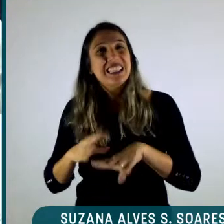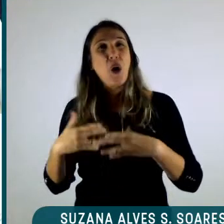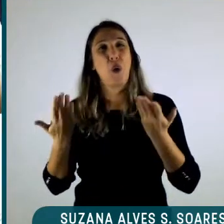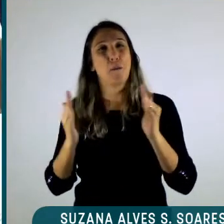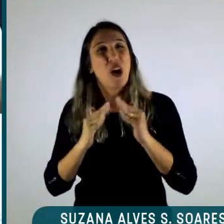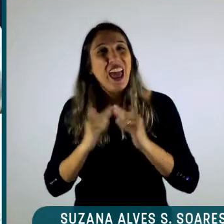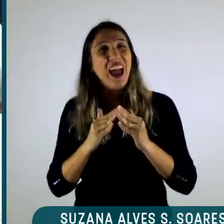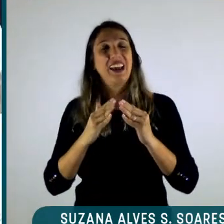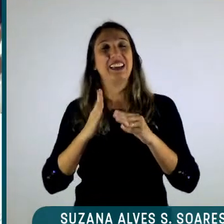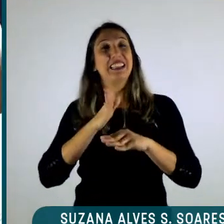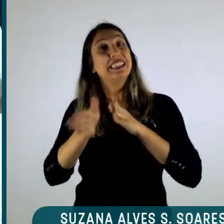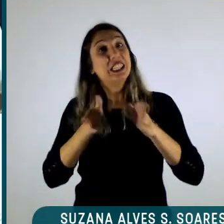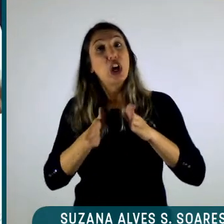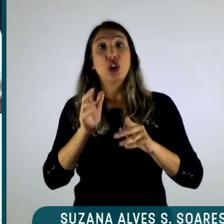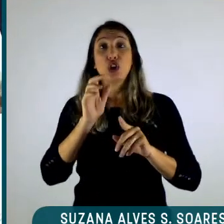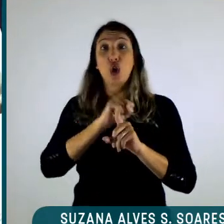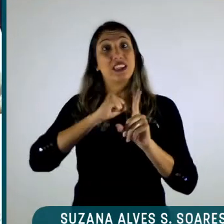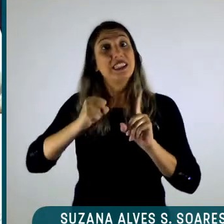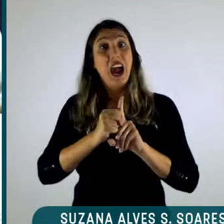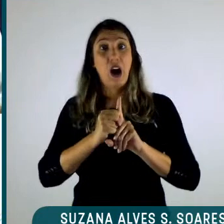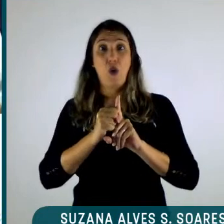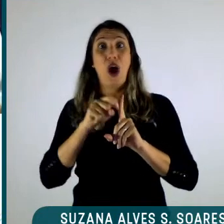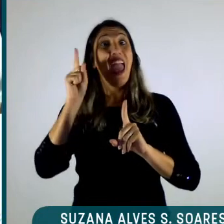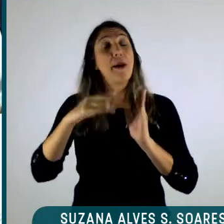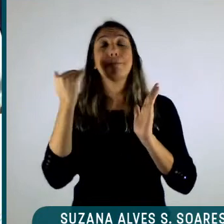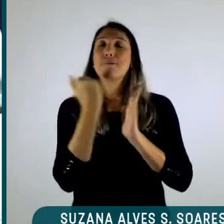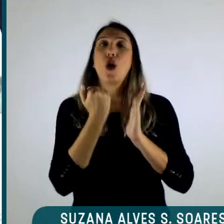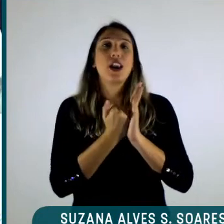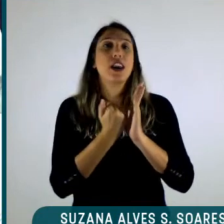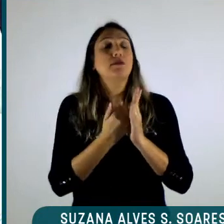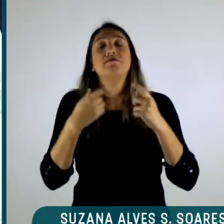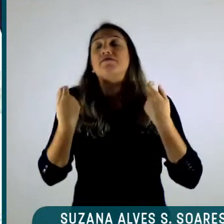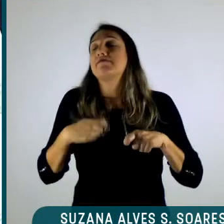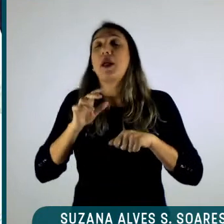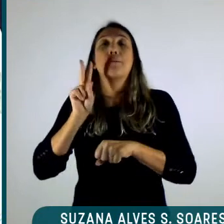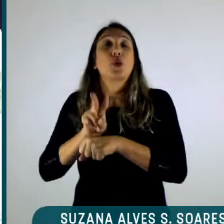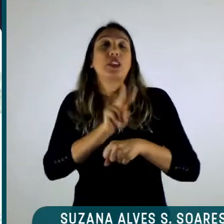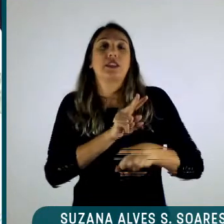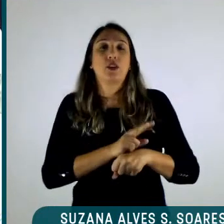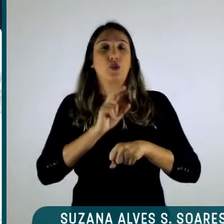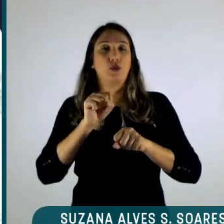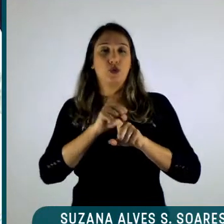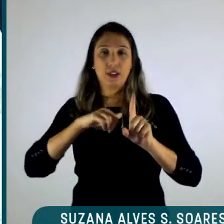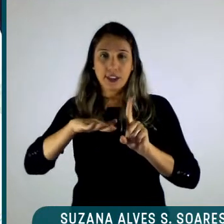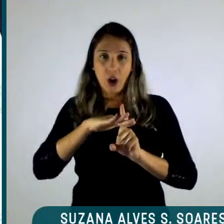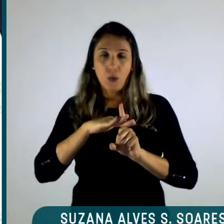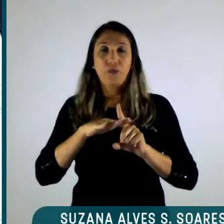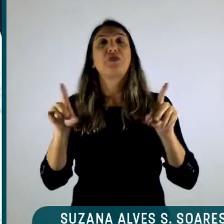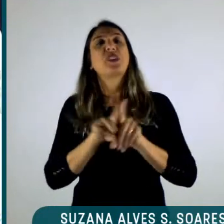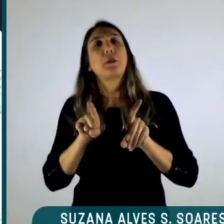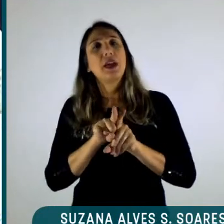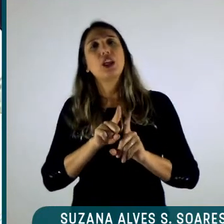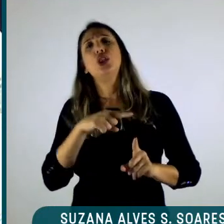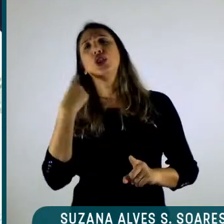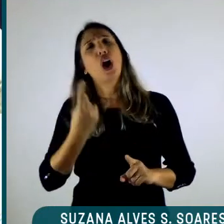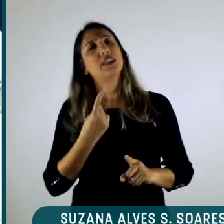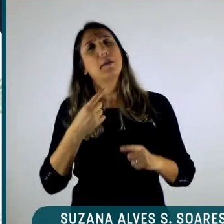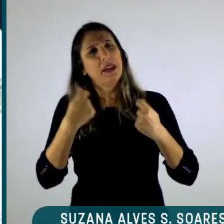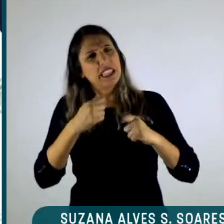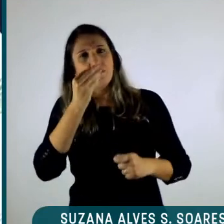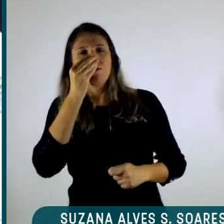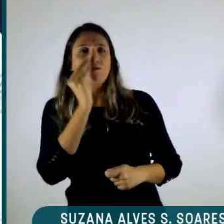education, housing, and social assistance. This is a minimum program of social protection. And we also have